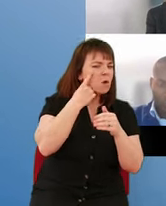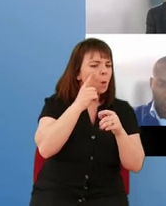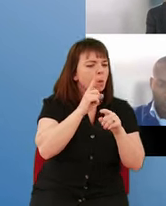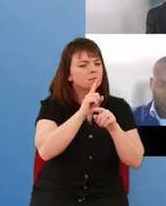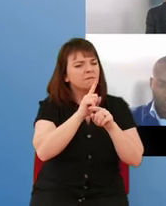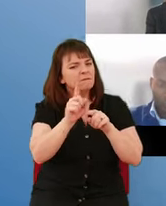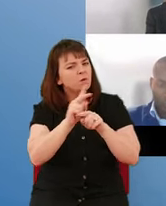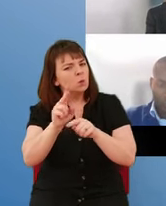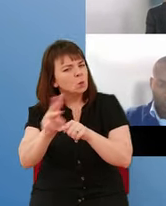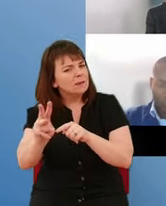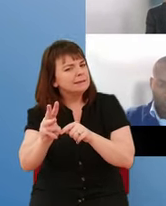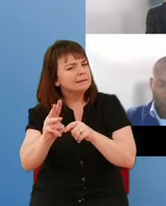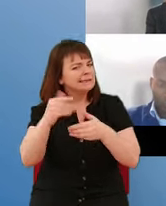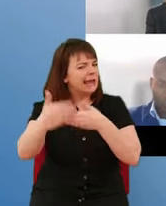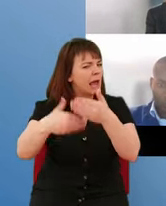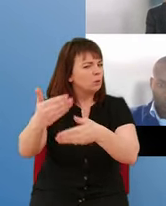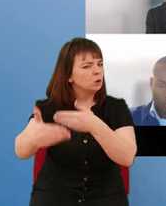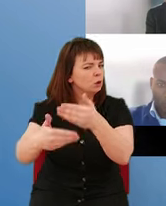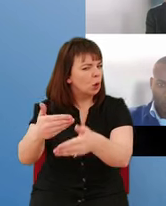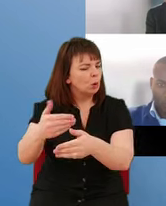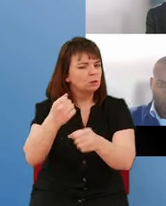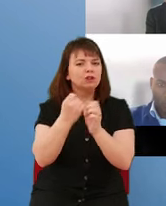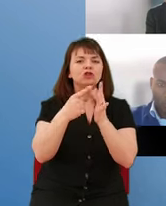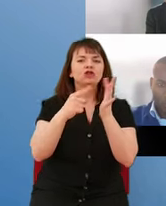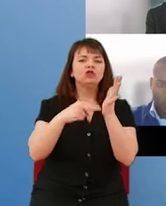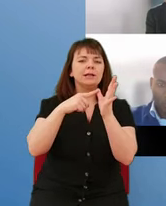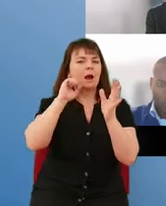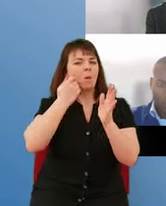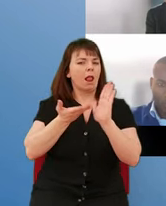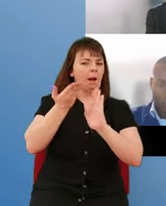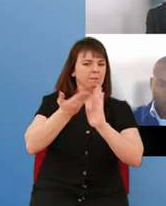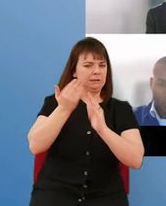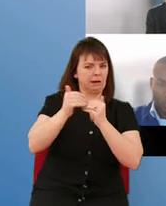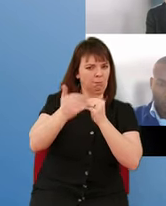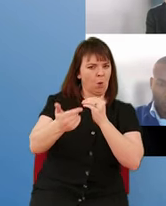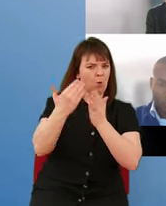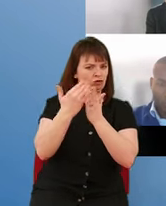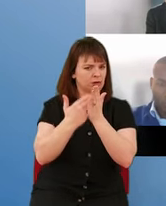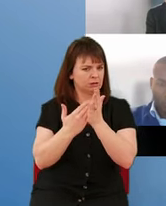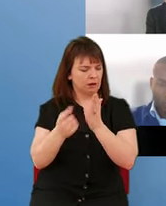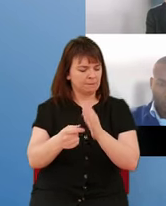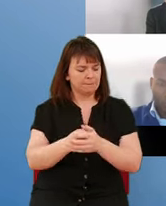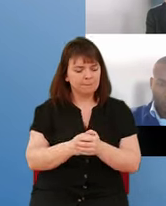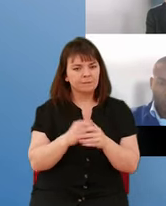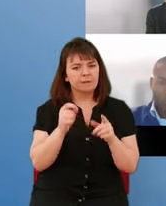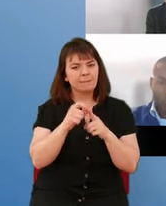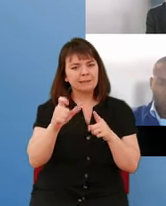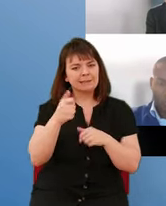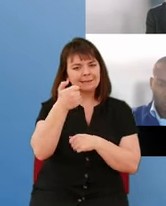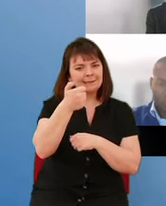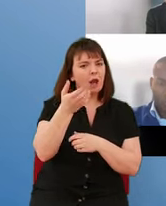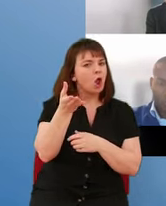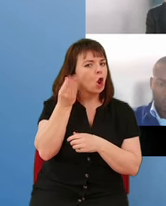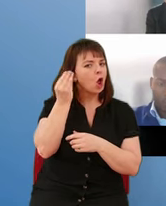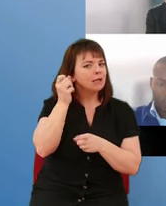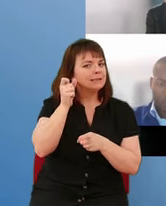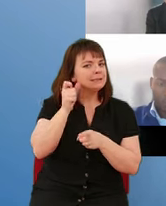item. PC6 is learning disability health checks. That's a red risk, but it is on the agenda for